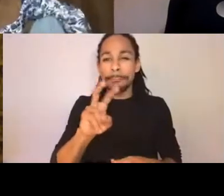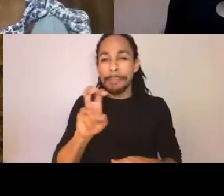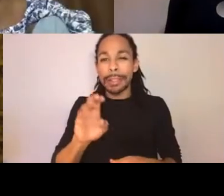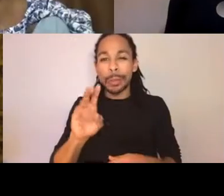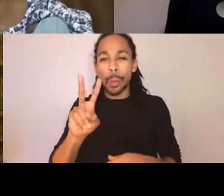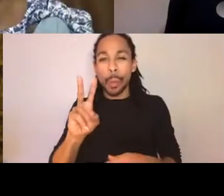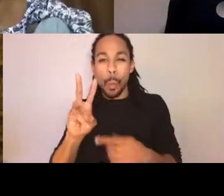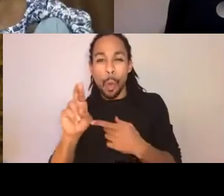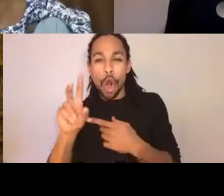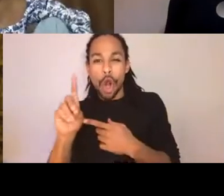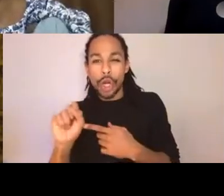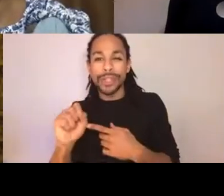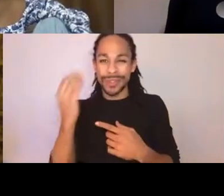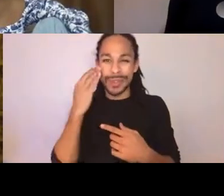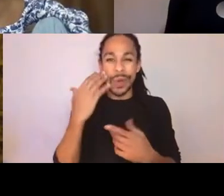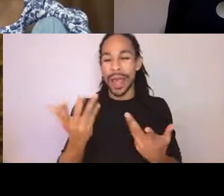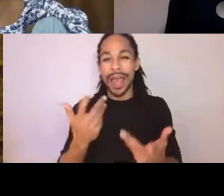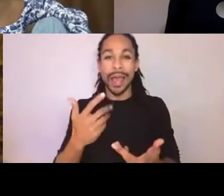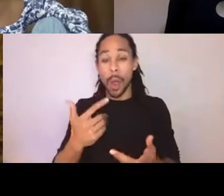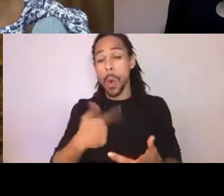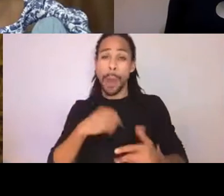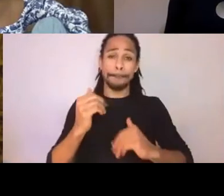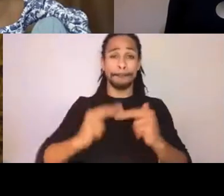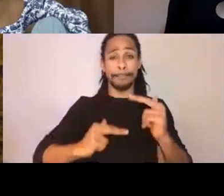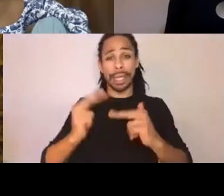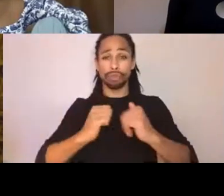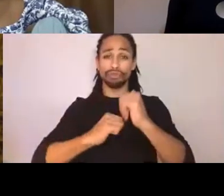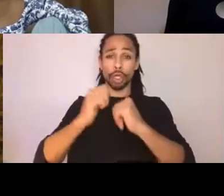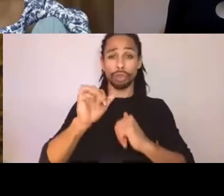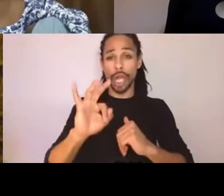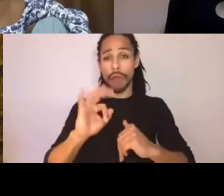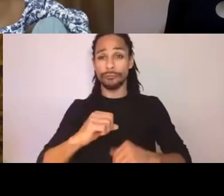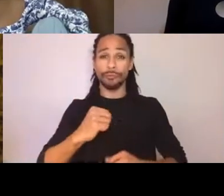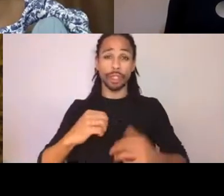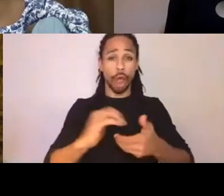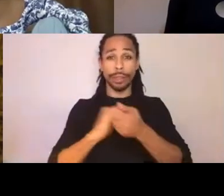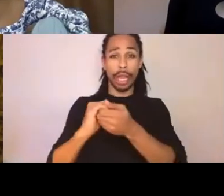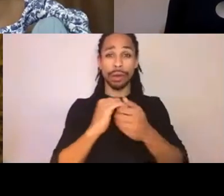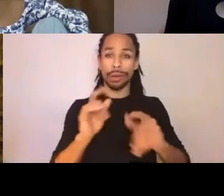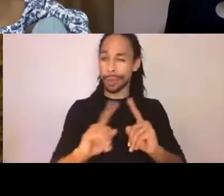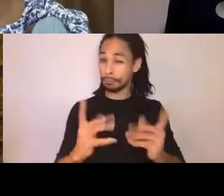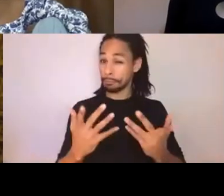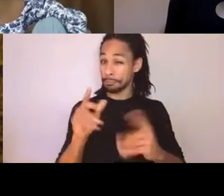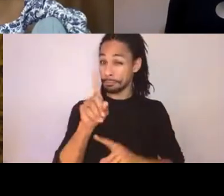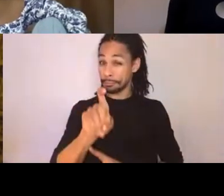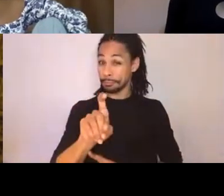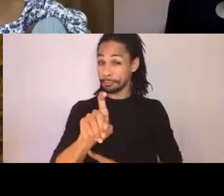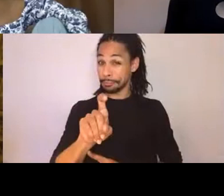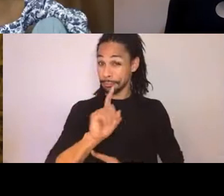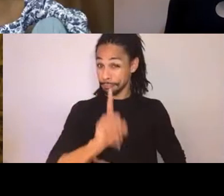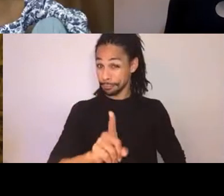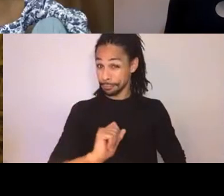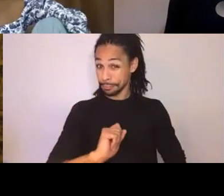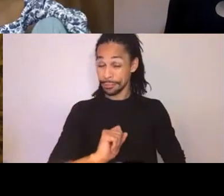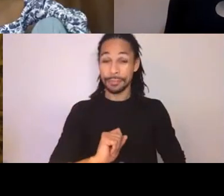know, that we are building structures of solidarity, but are we really doing that with our institutions? Are we